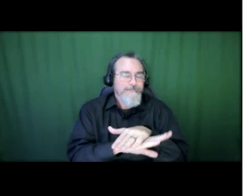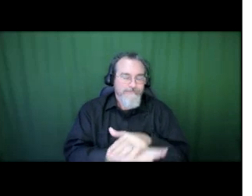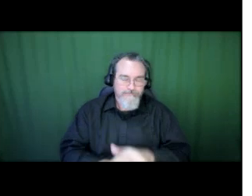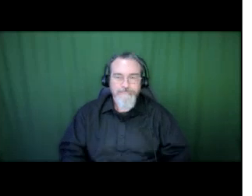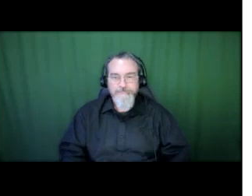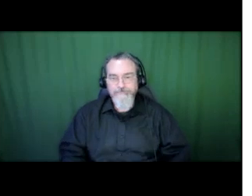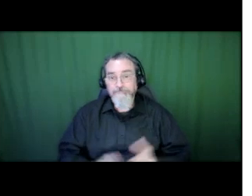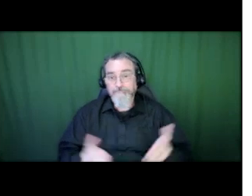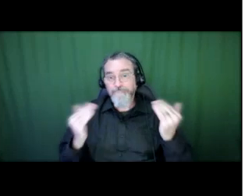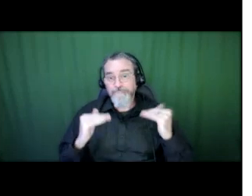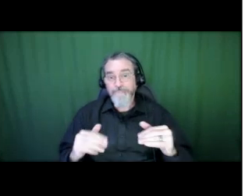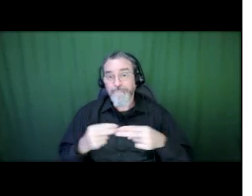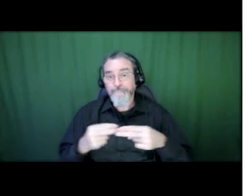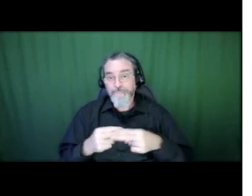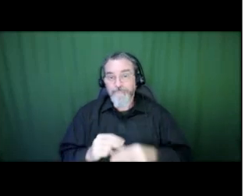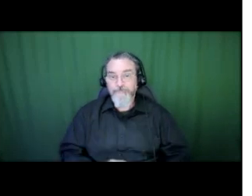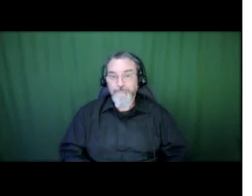please.